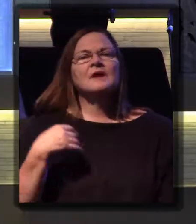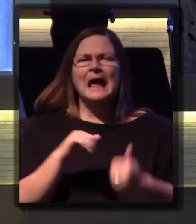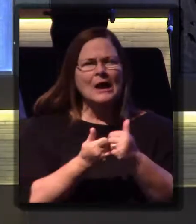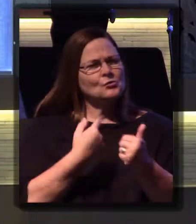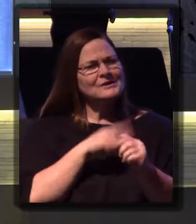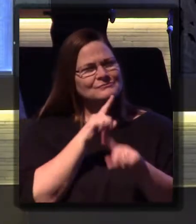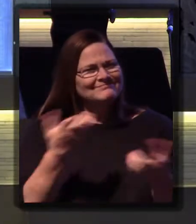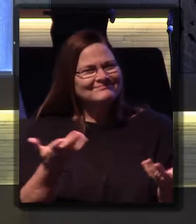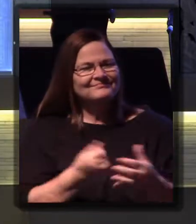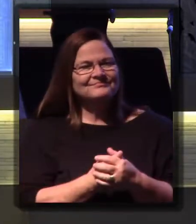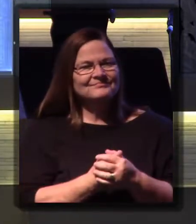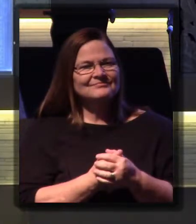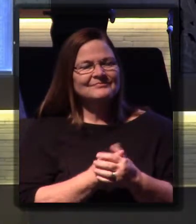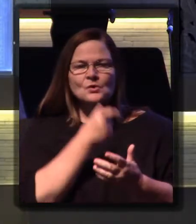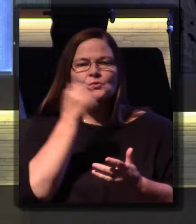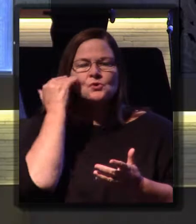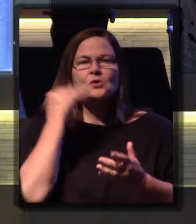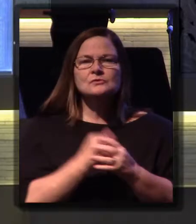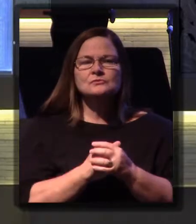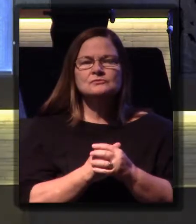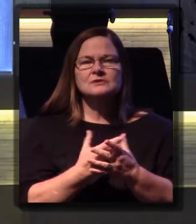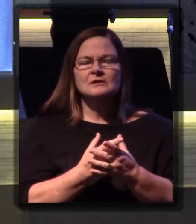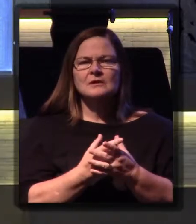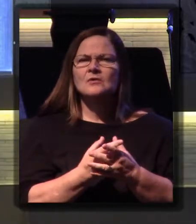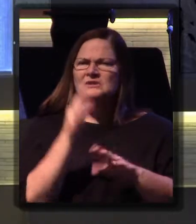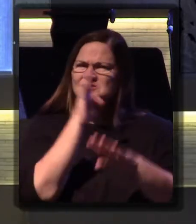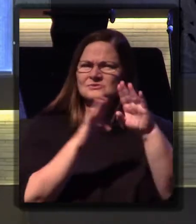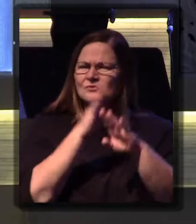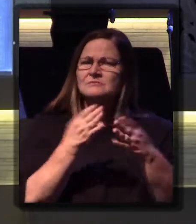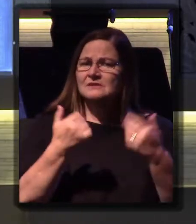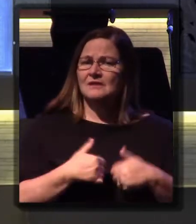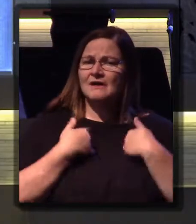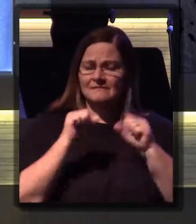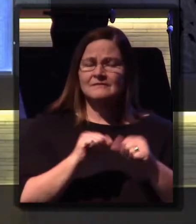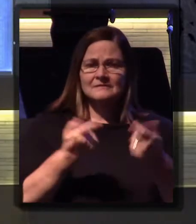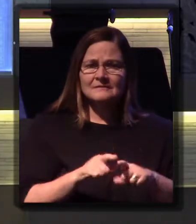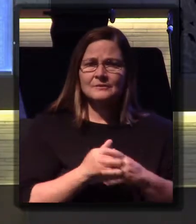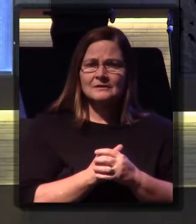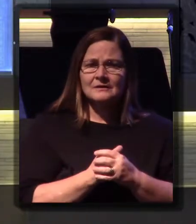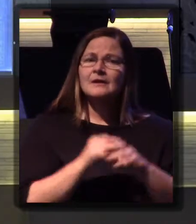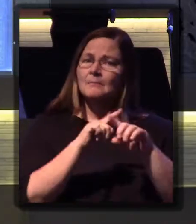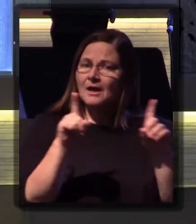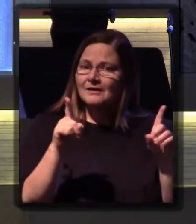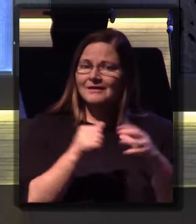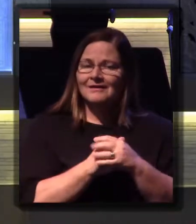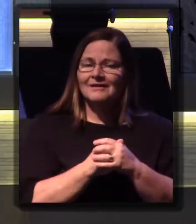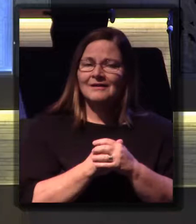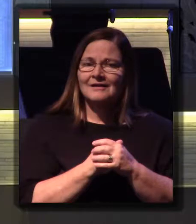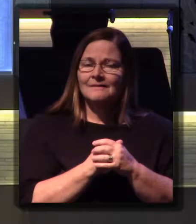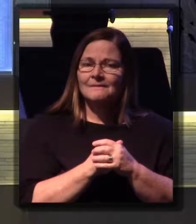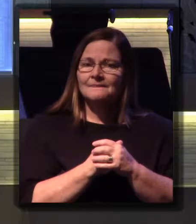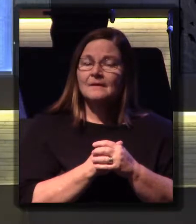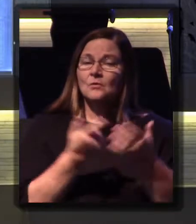calamity, how do we respond? I mean, who knows what storms of life could come